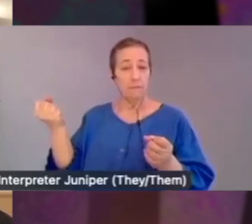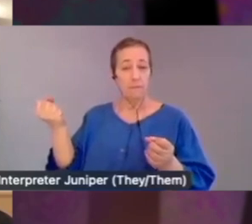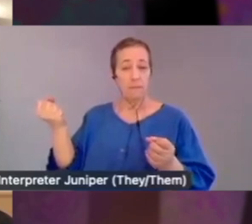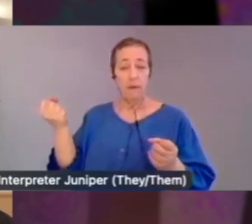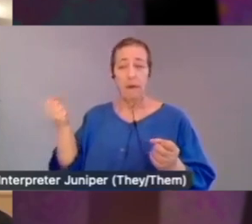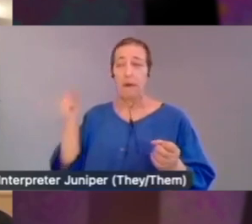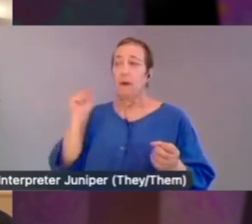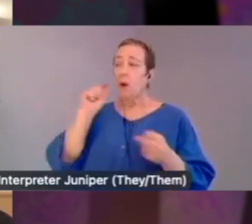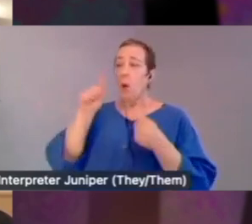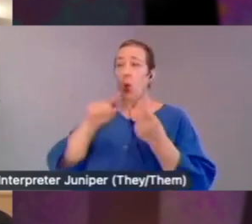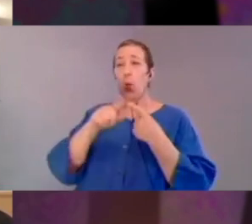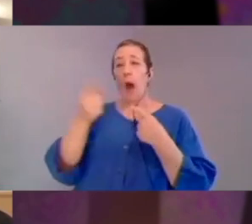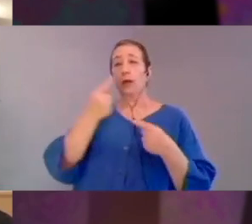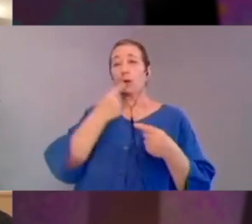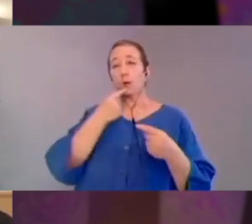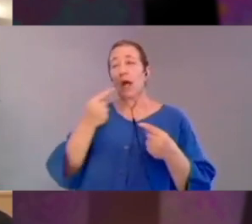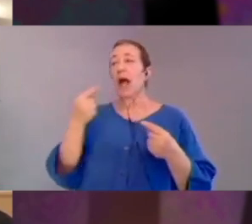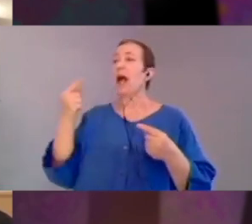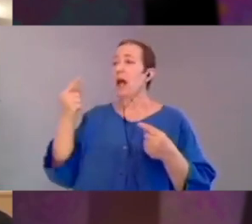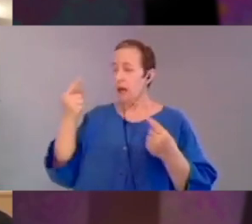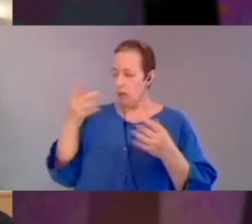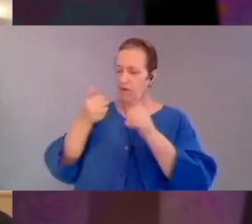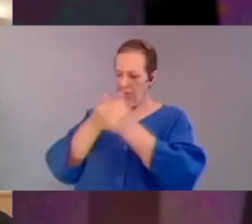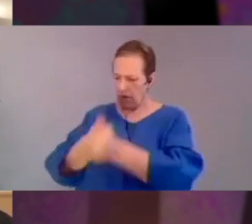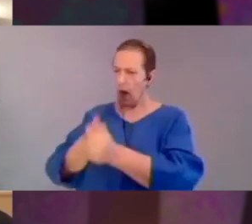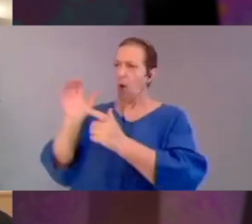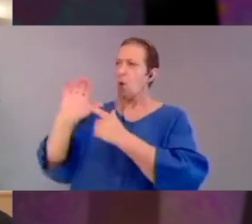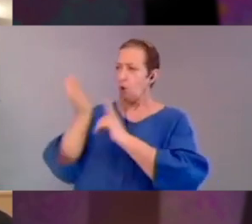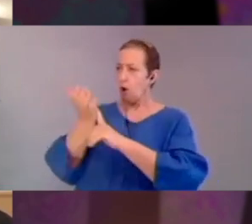things and this is the way that it's going to be when,